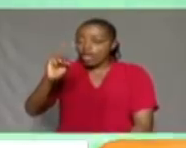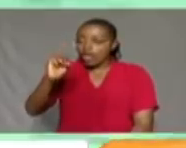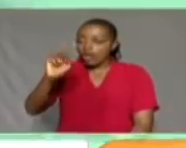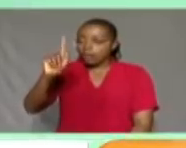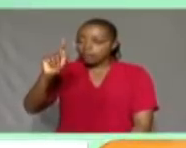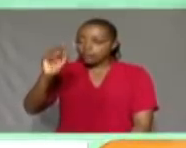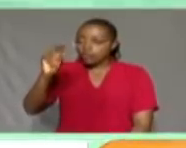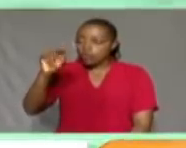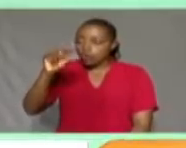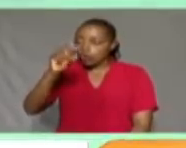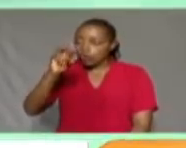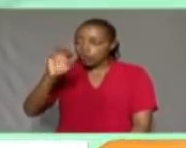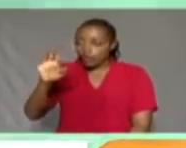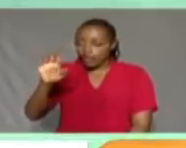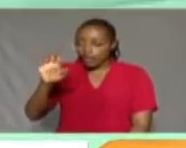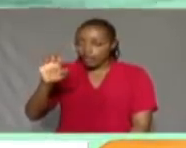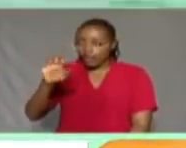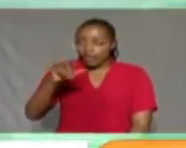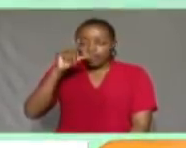County.